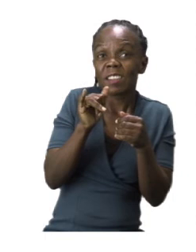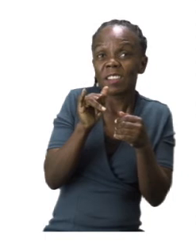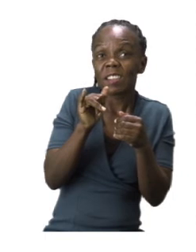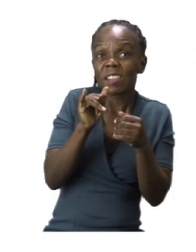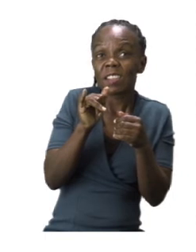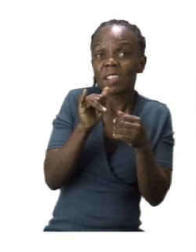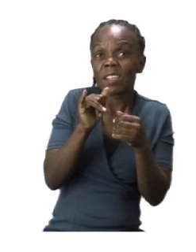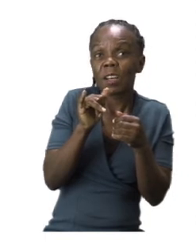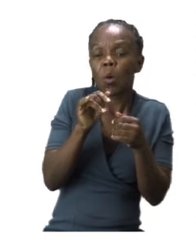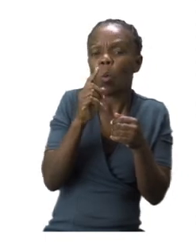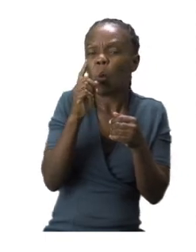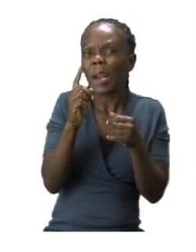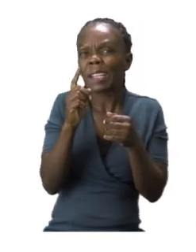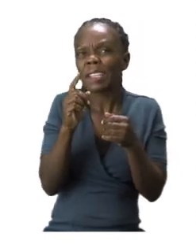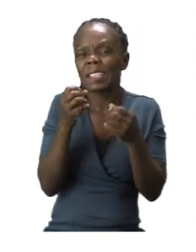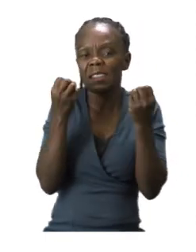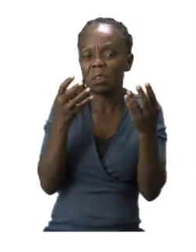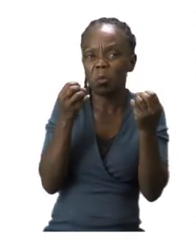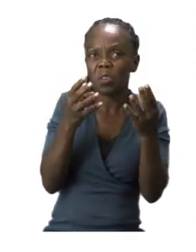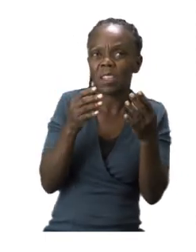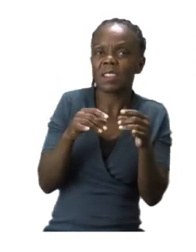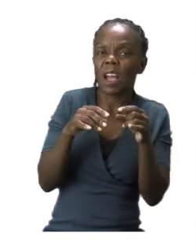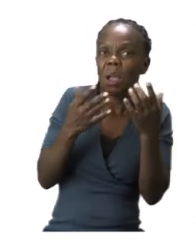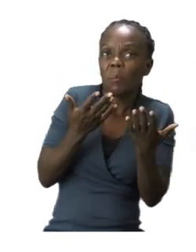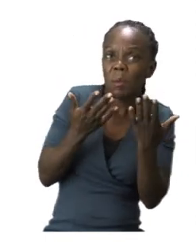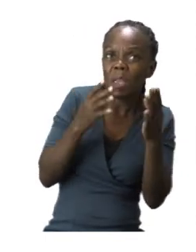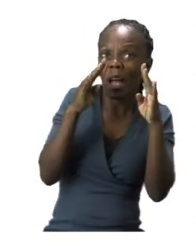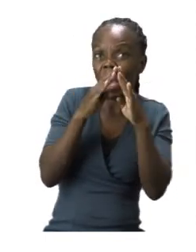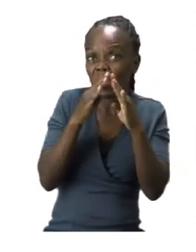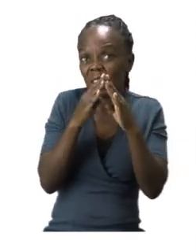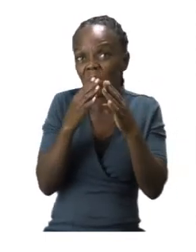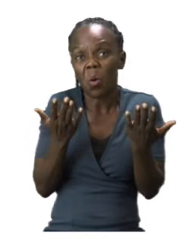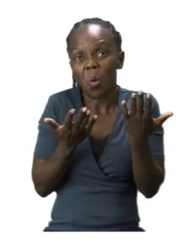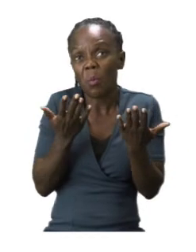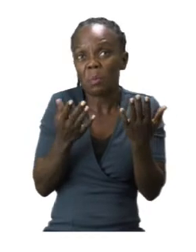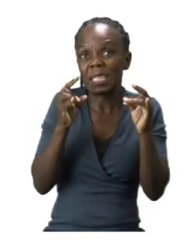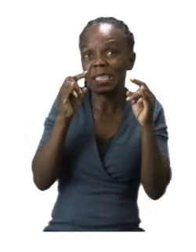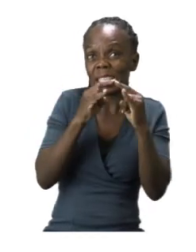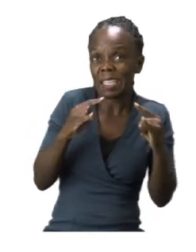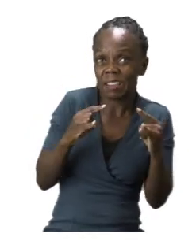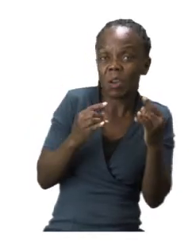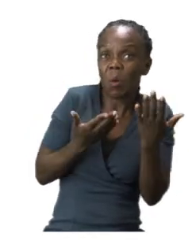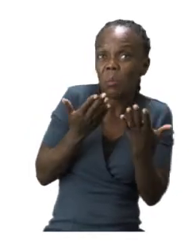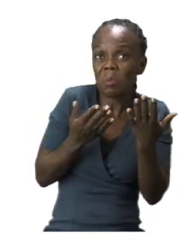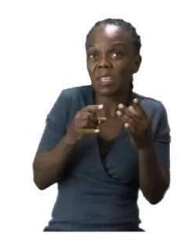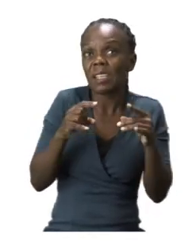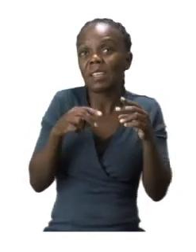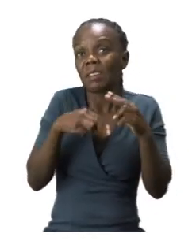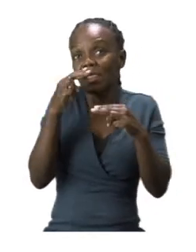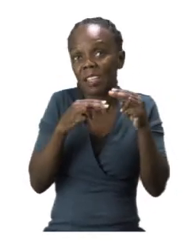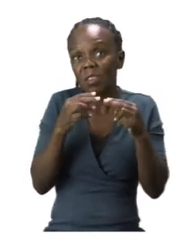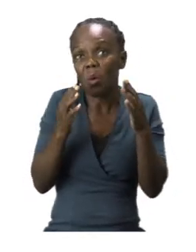then write the house down. Is it houses, tents, flats,